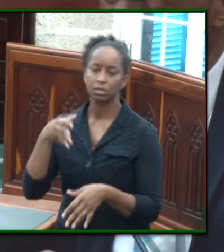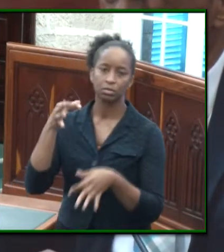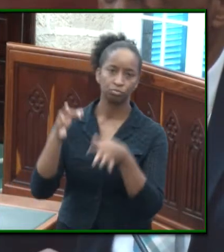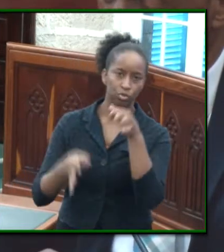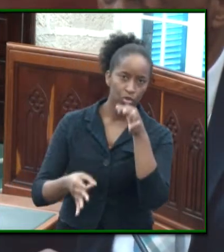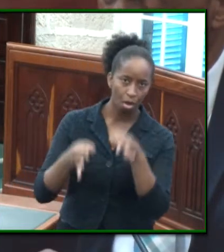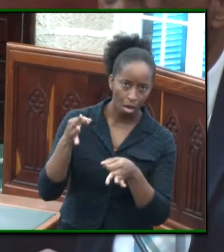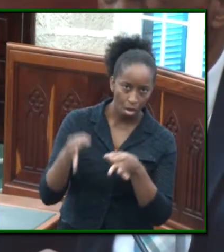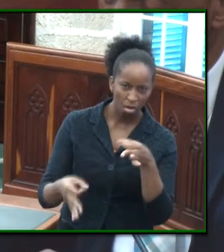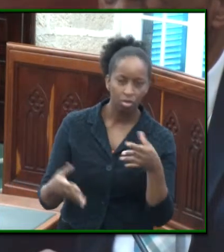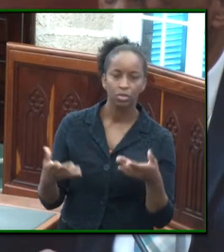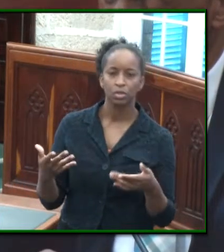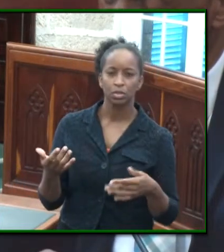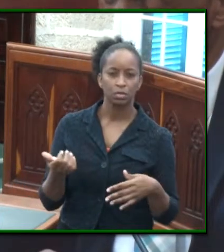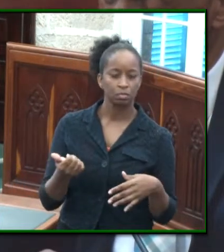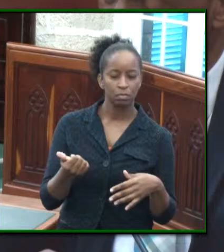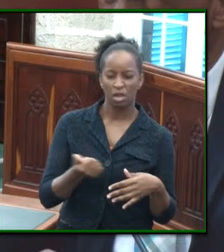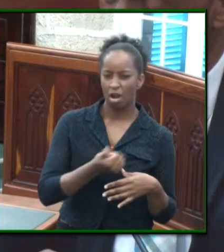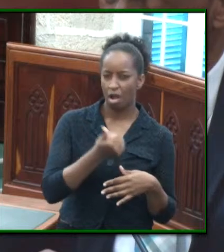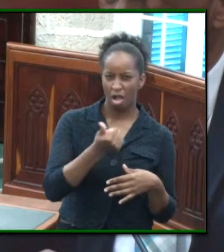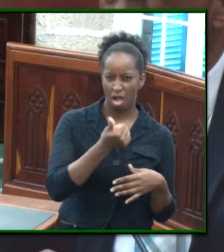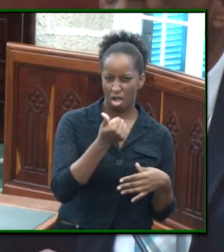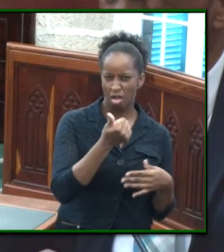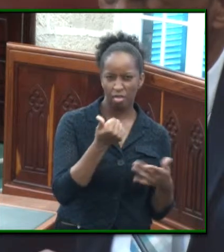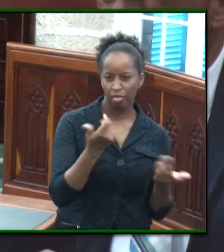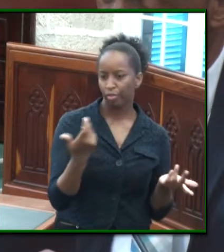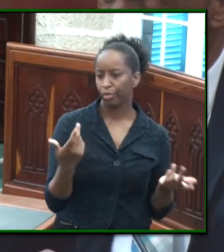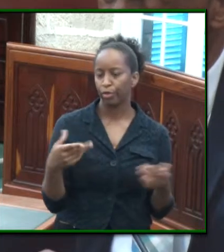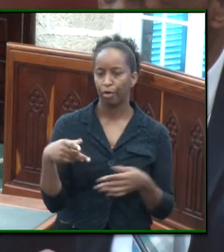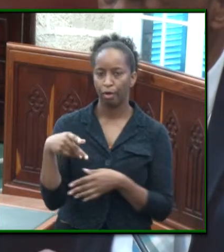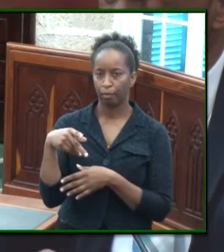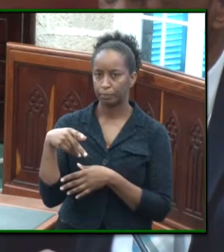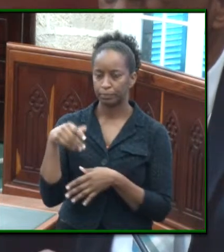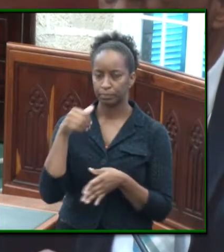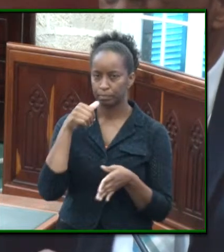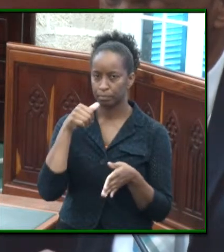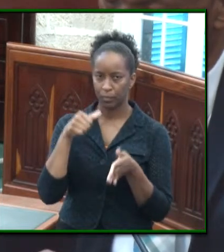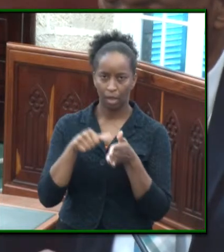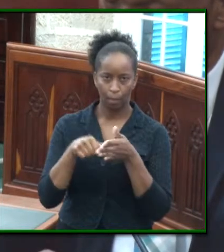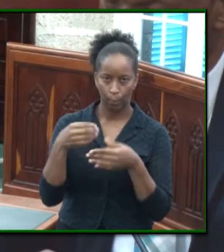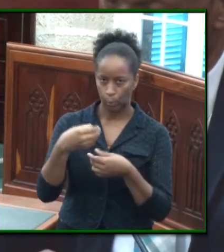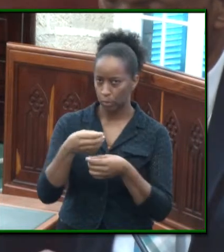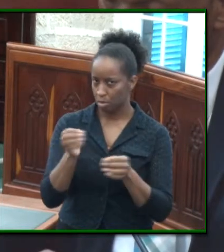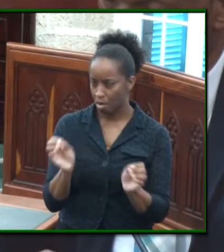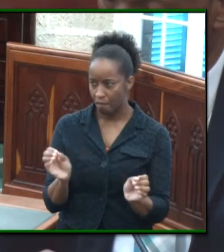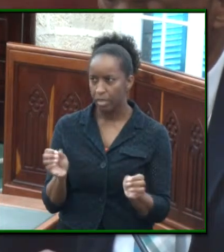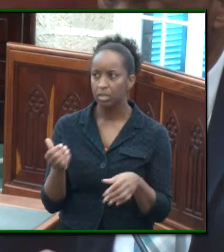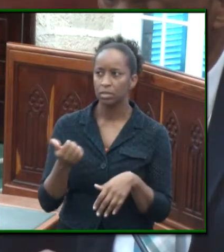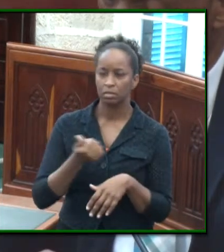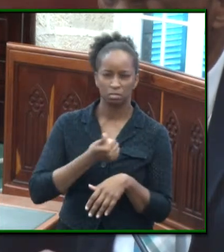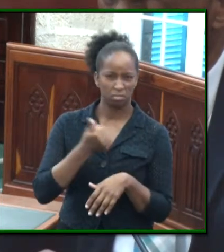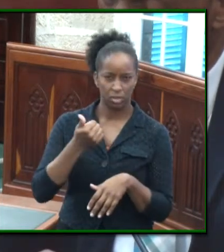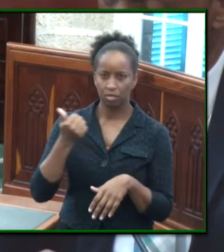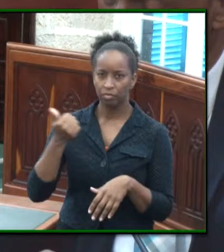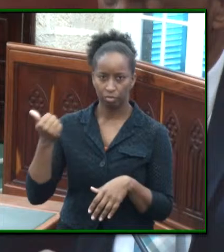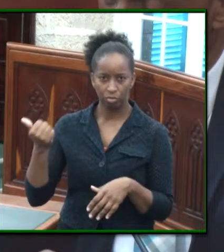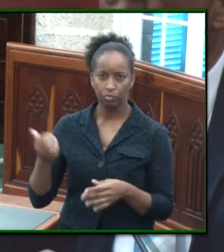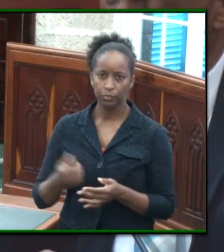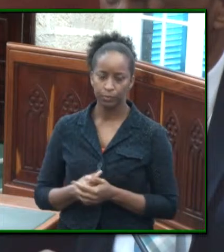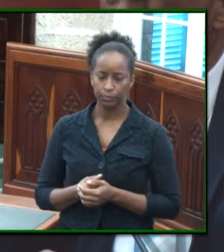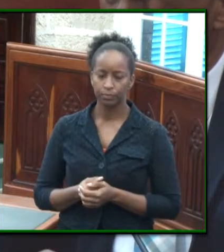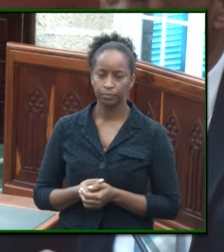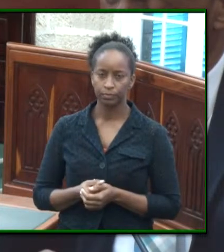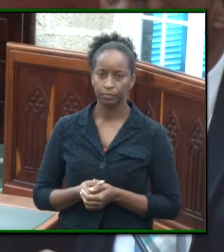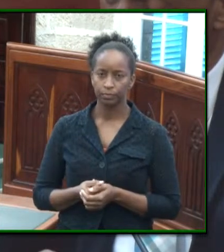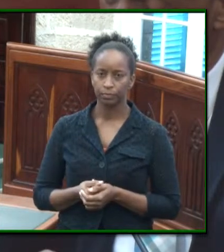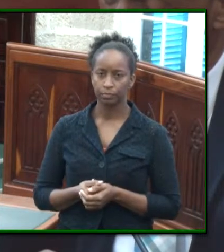and other civic facilities, post office and so on. So I hope that